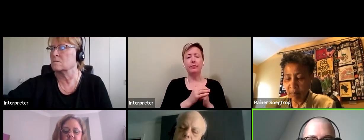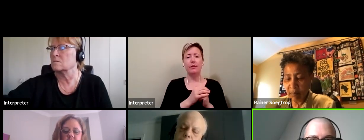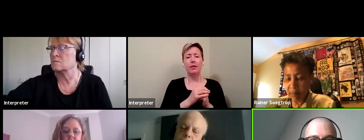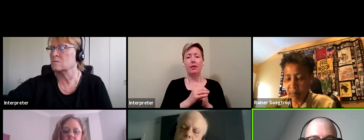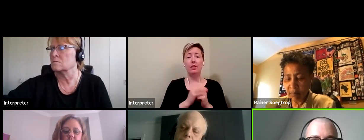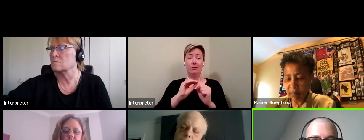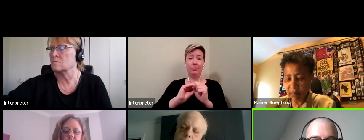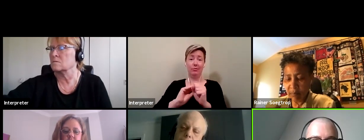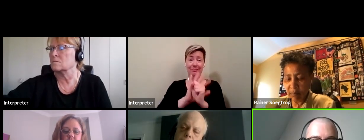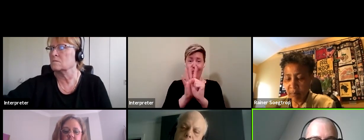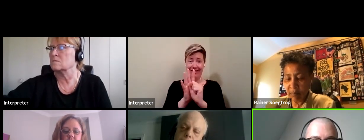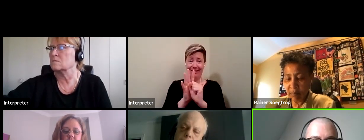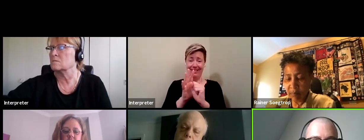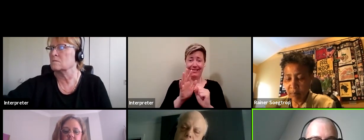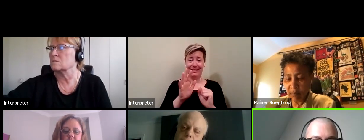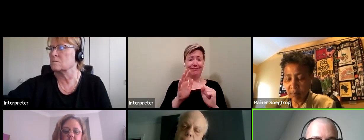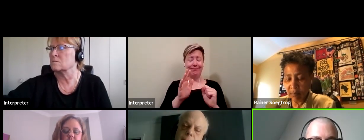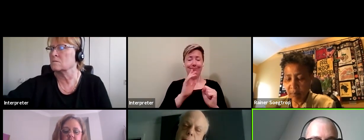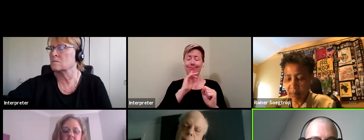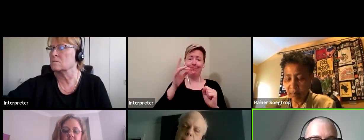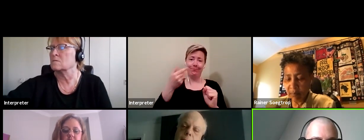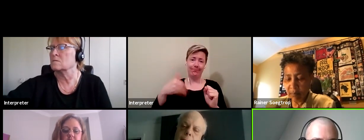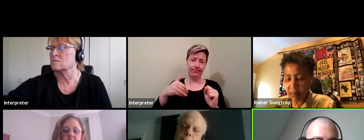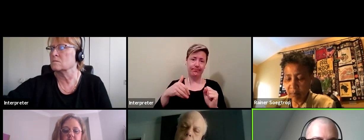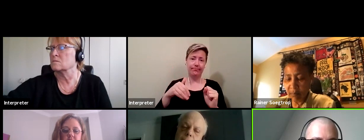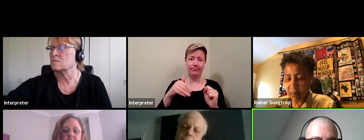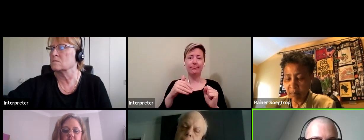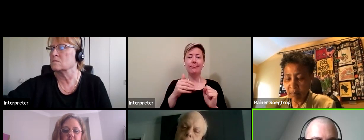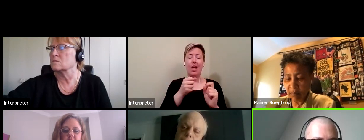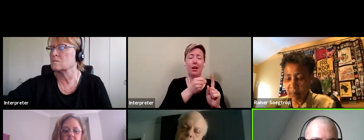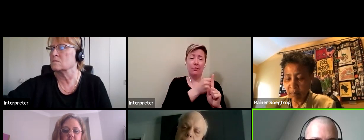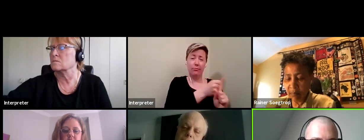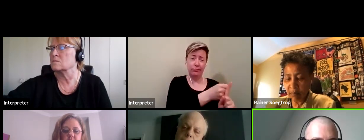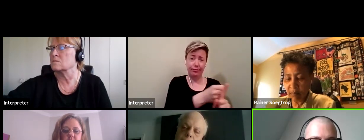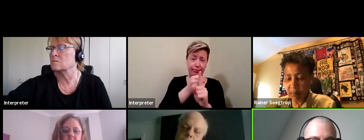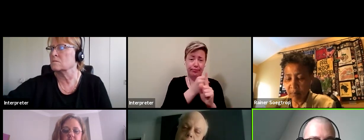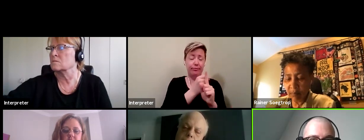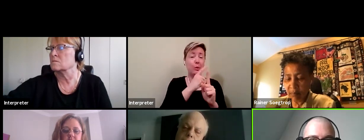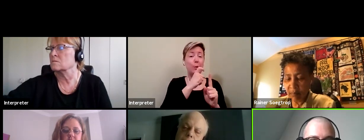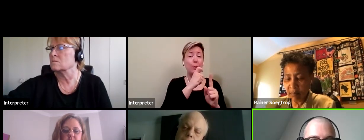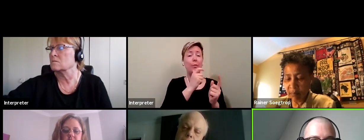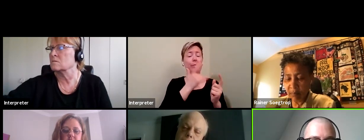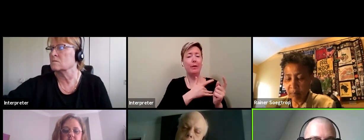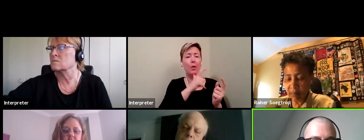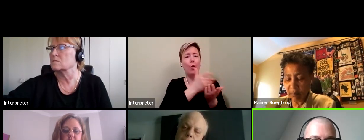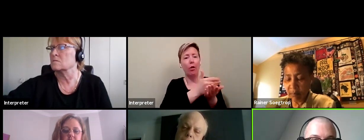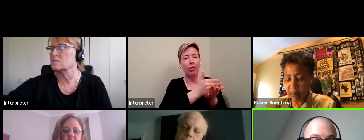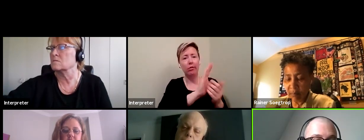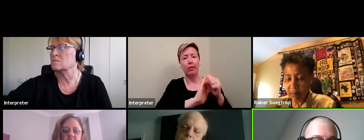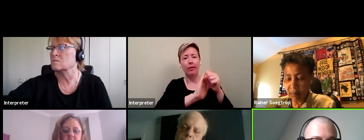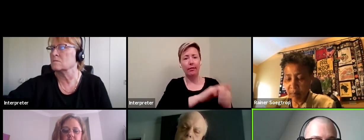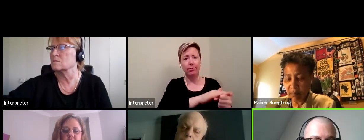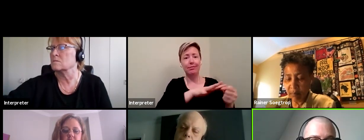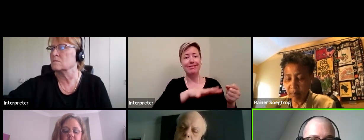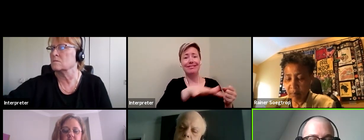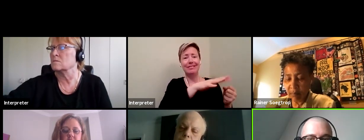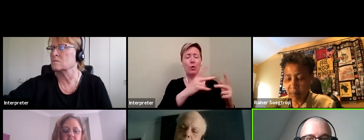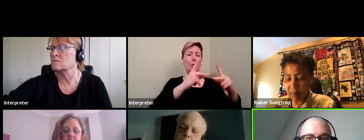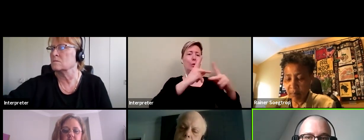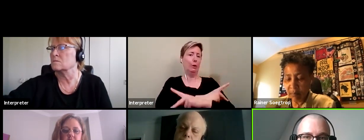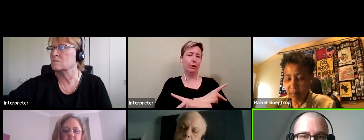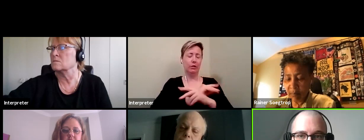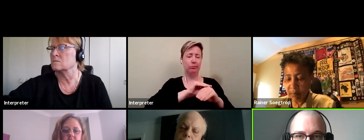COVID-19 is truly disproportionately impacting marginalized communities. We know this. Moreover, some